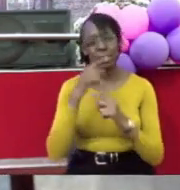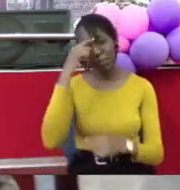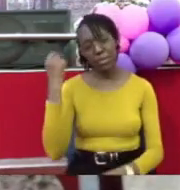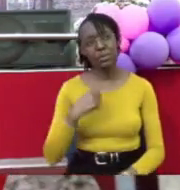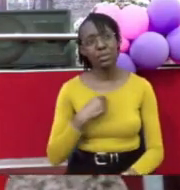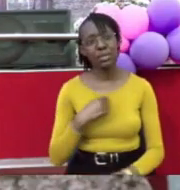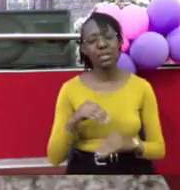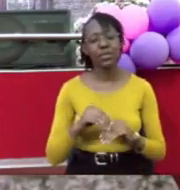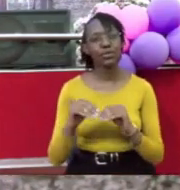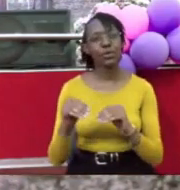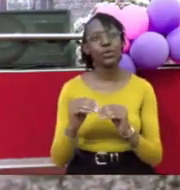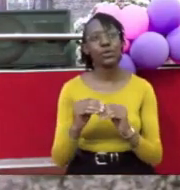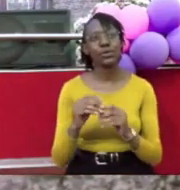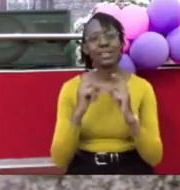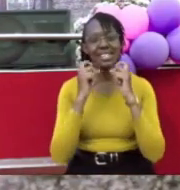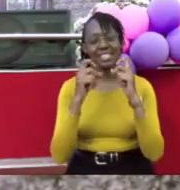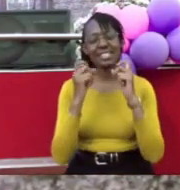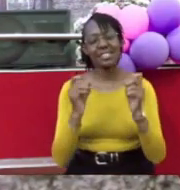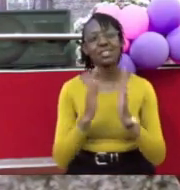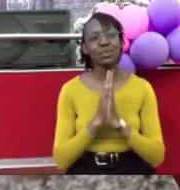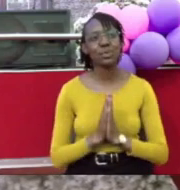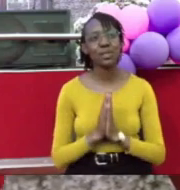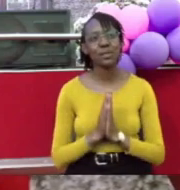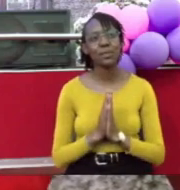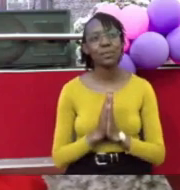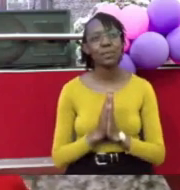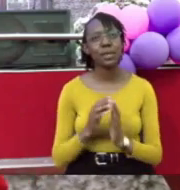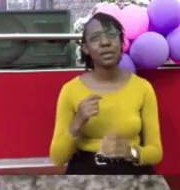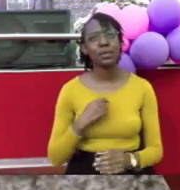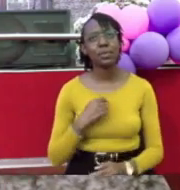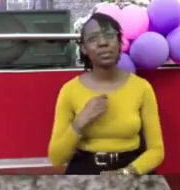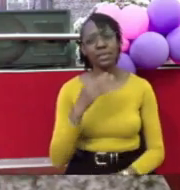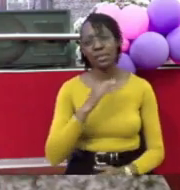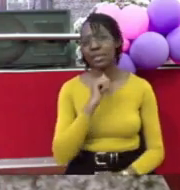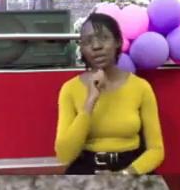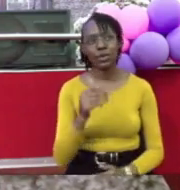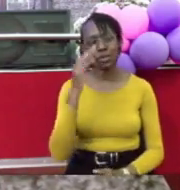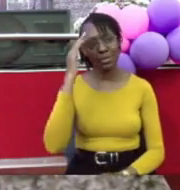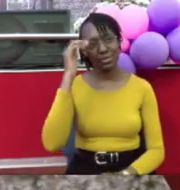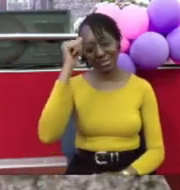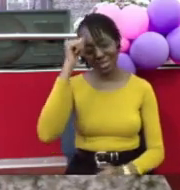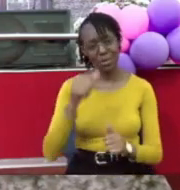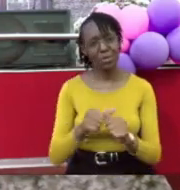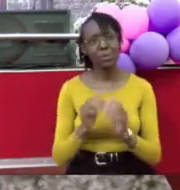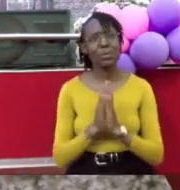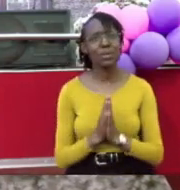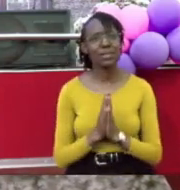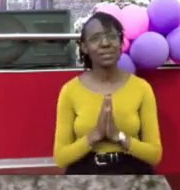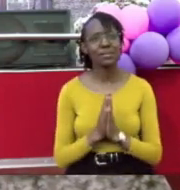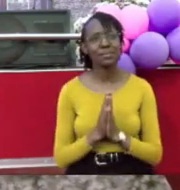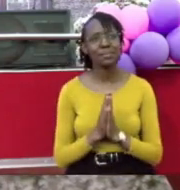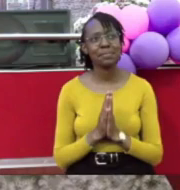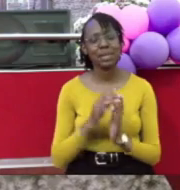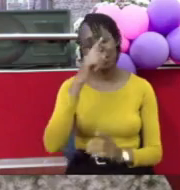prayer. Lakini niliomba lile ombi la toba. But I don't even remember that prayer. Na hata siwezi kumbuka niliomba vipi. I